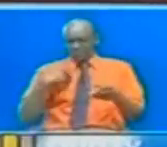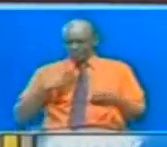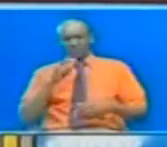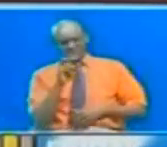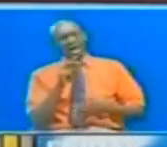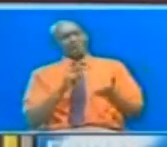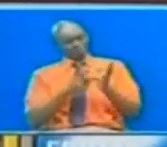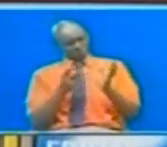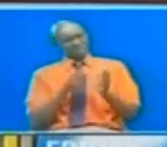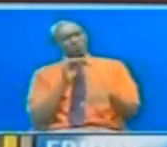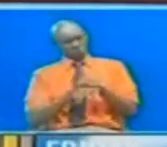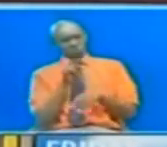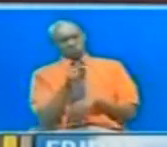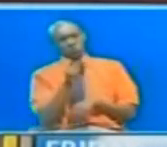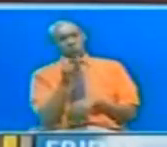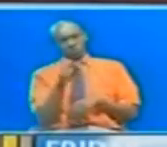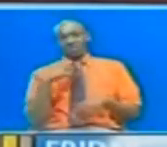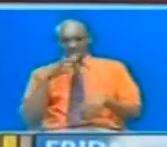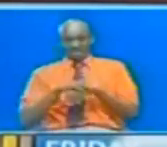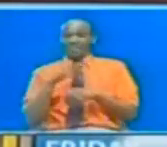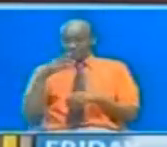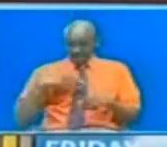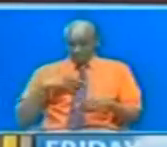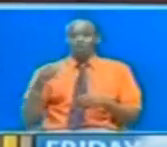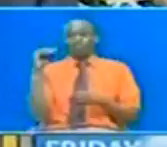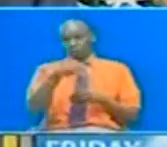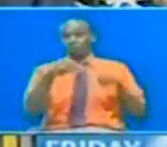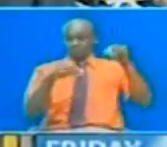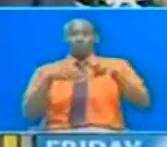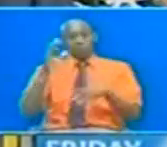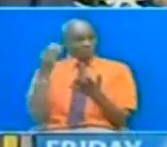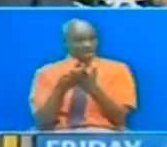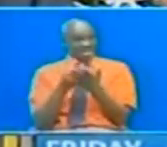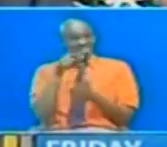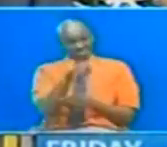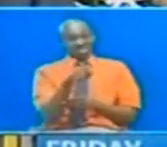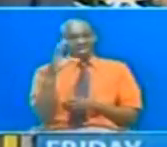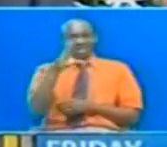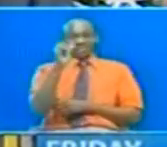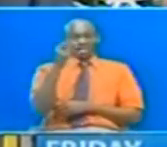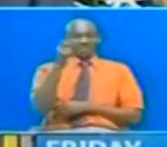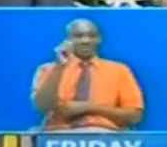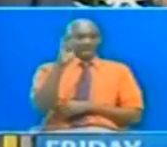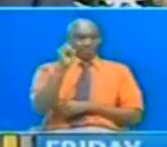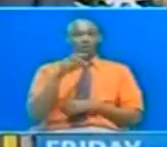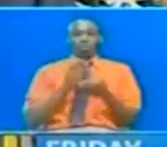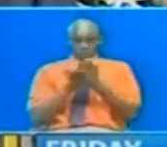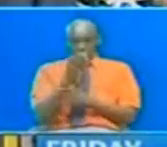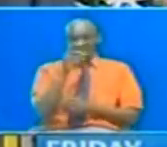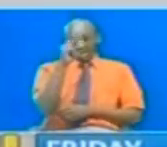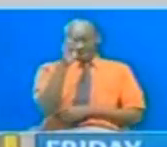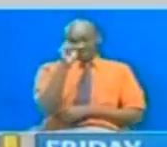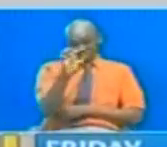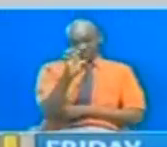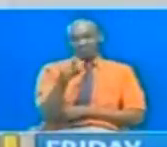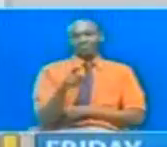projects they undertook. And this pushed investors to place a lot more optimism directly through the stock market in terms of the share